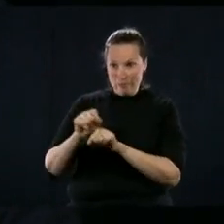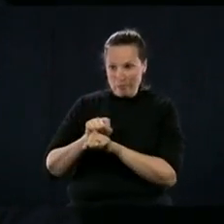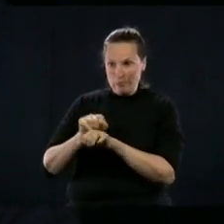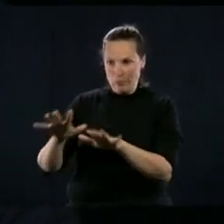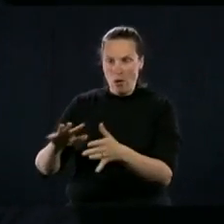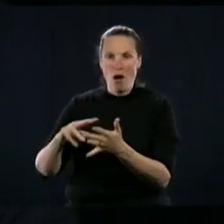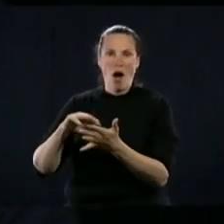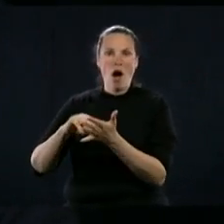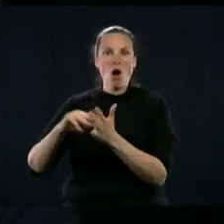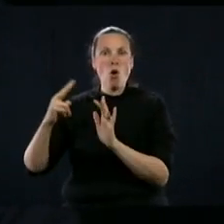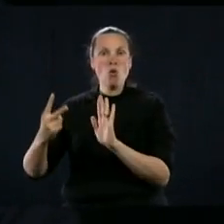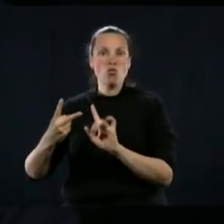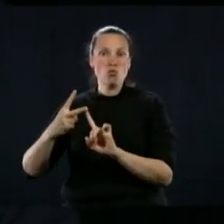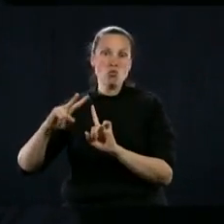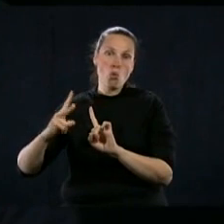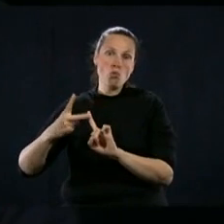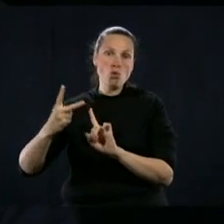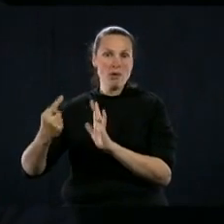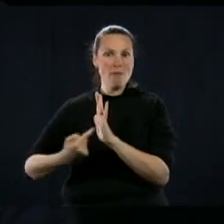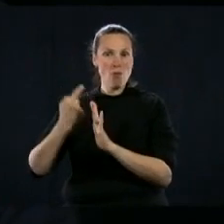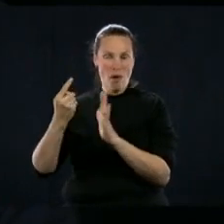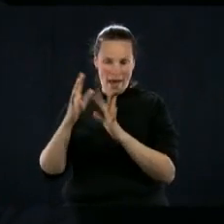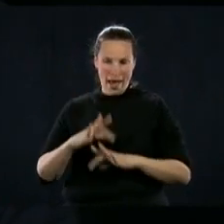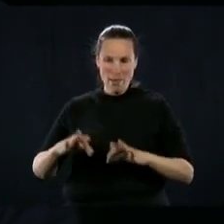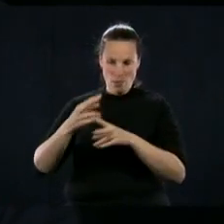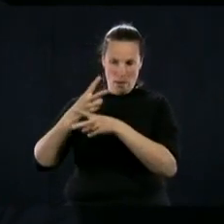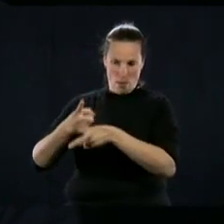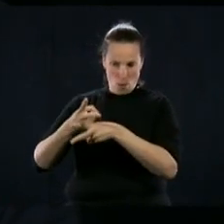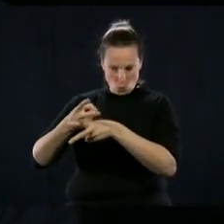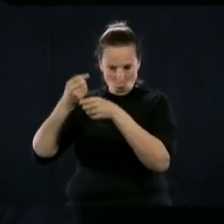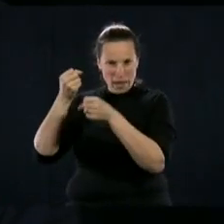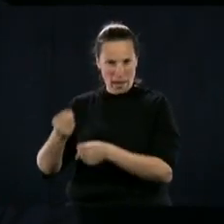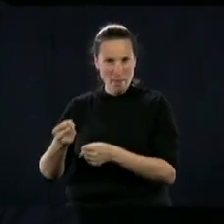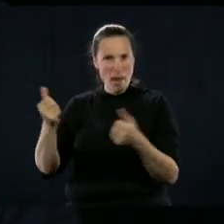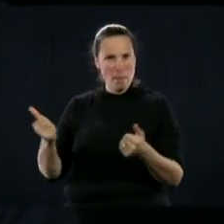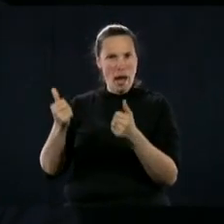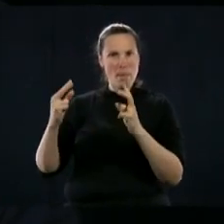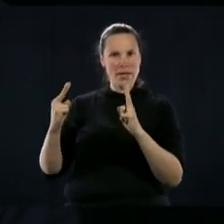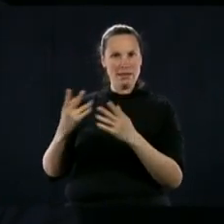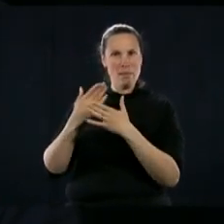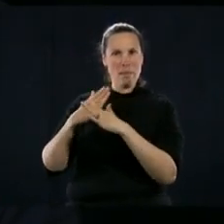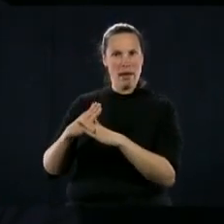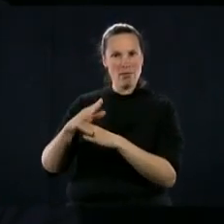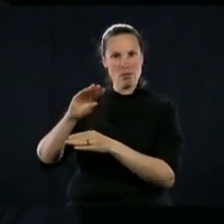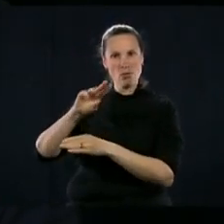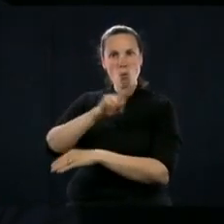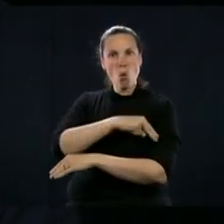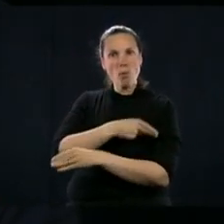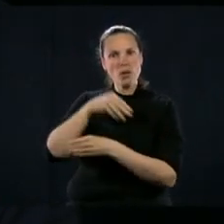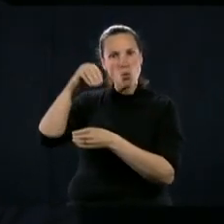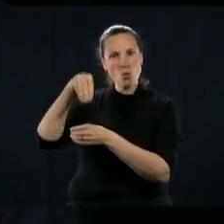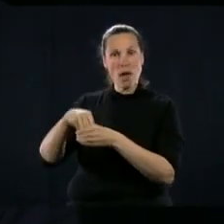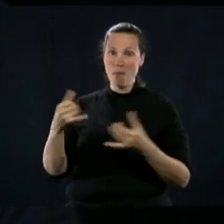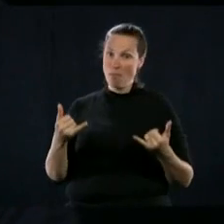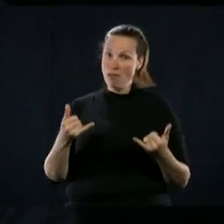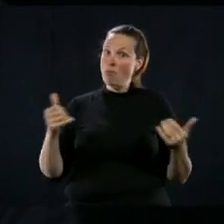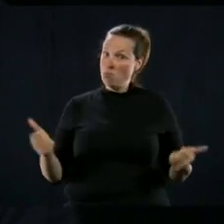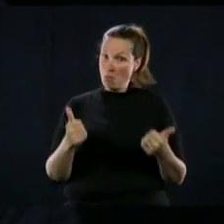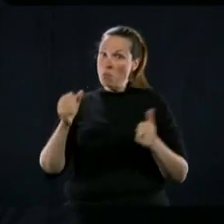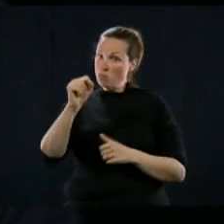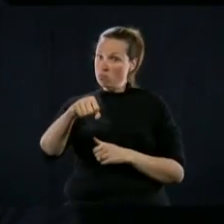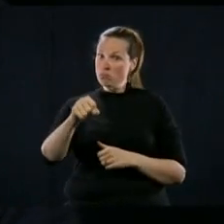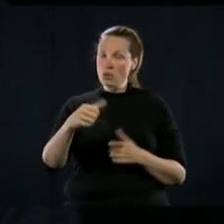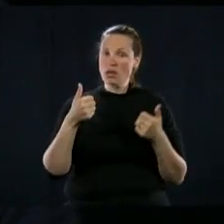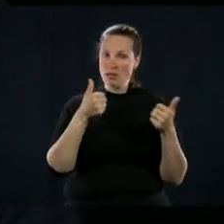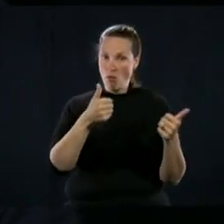are people who are infected and who need care, that we have that ability in the hospitals. Right now